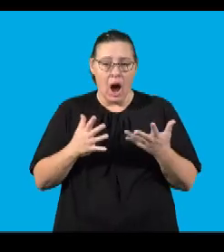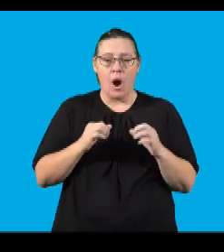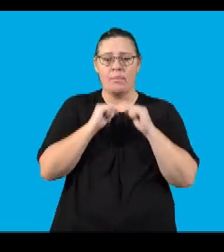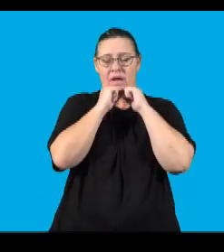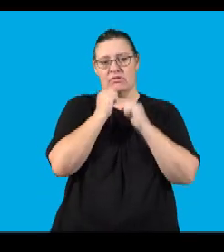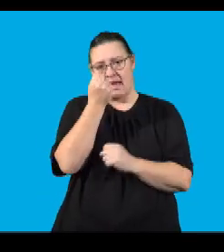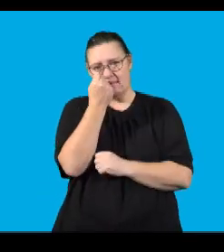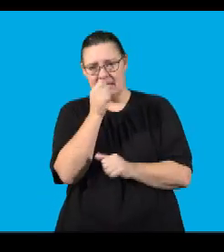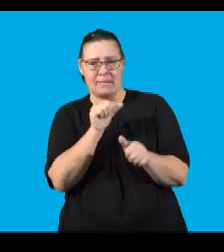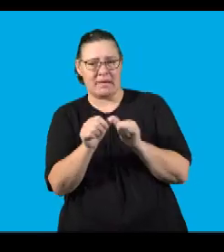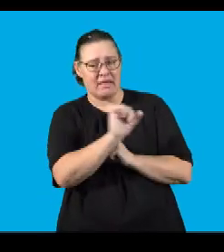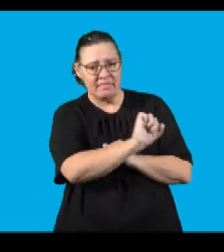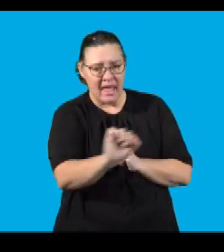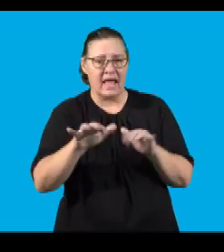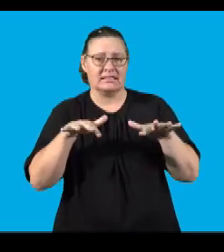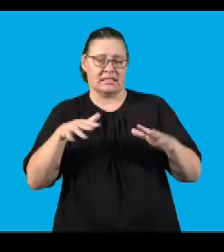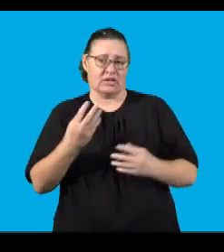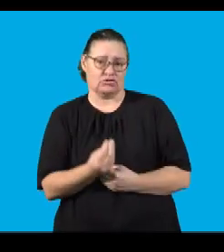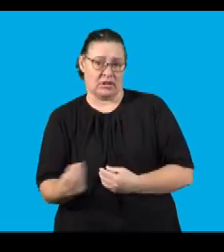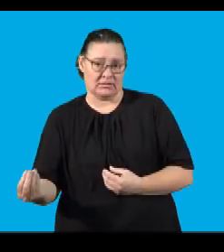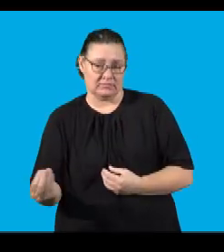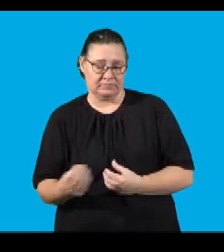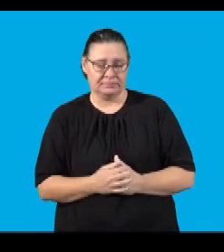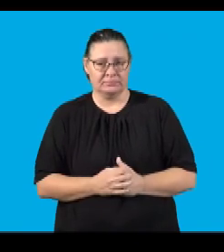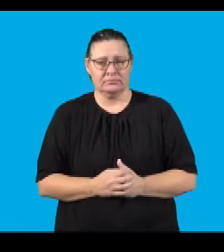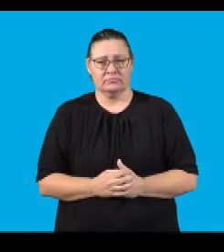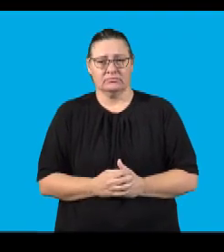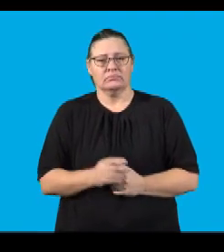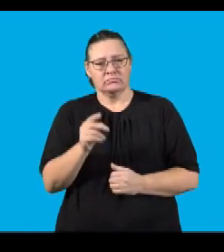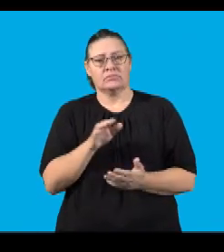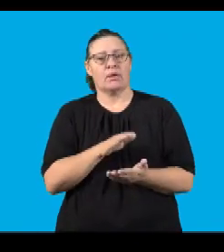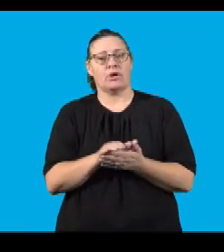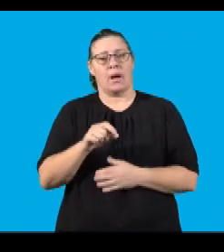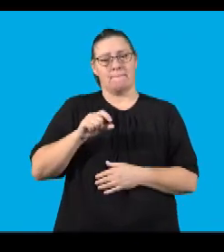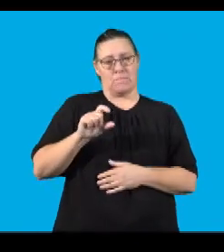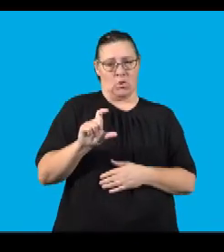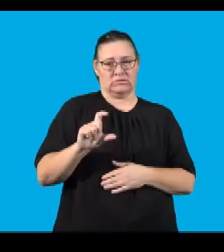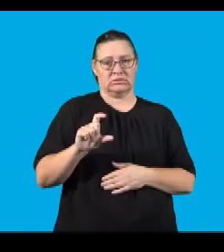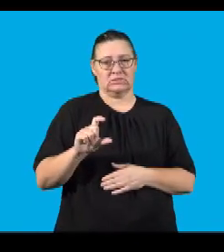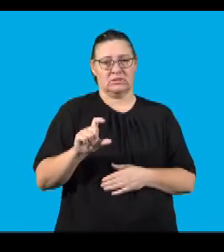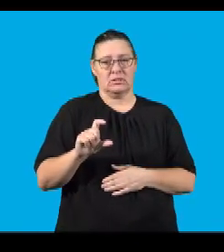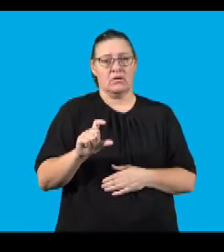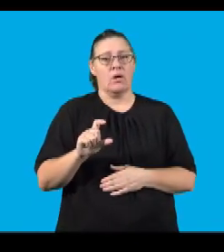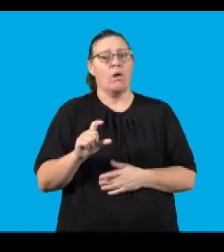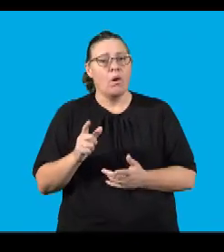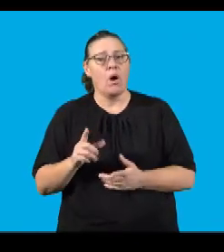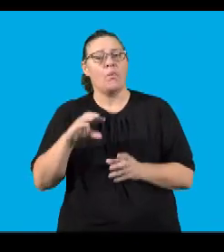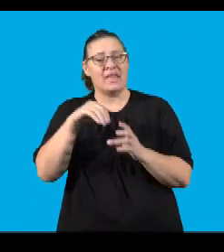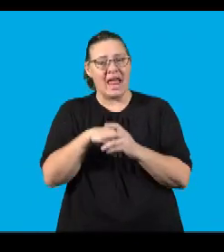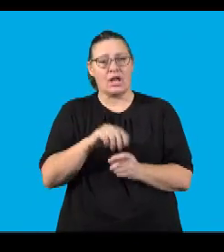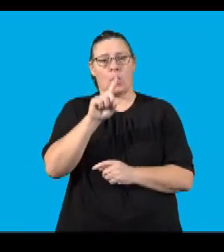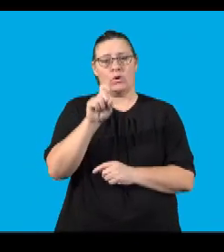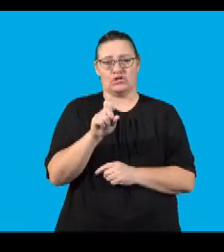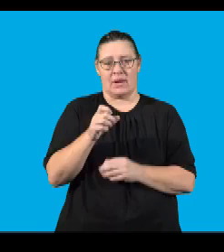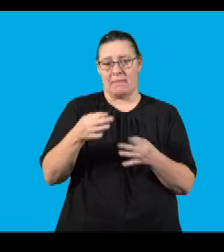how parents can better understand their teenage child. Now you'll see that this is printed in bold, and it will be printed in